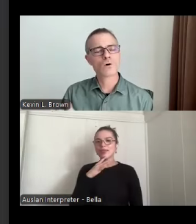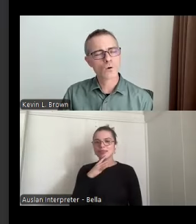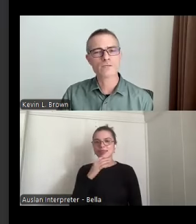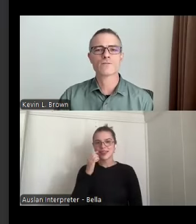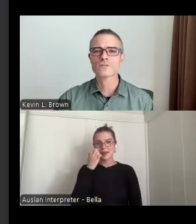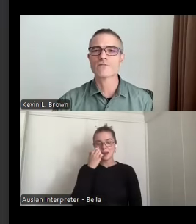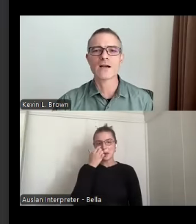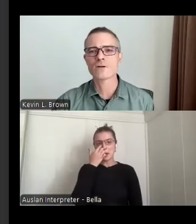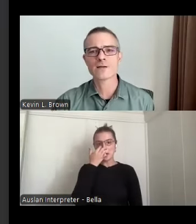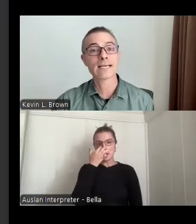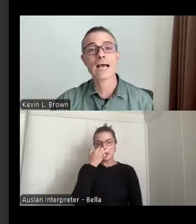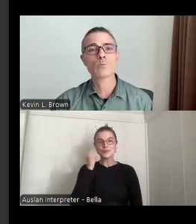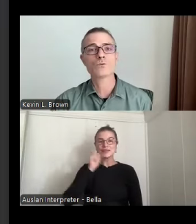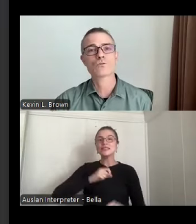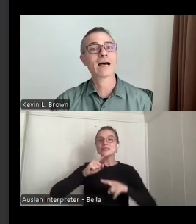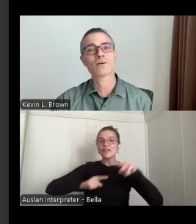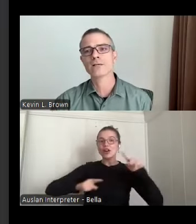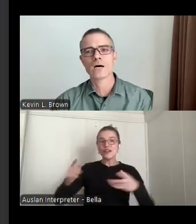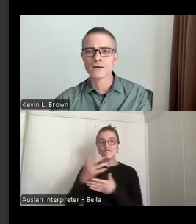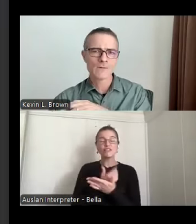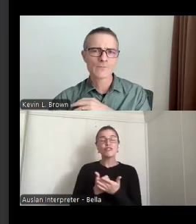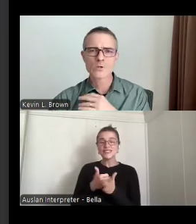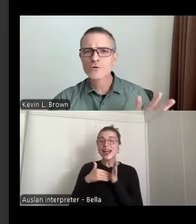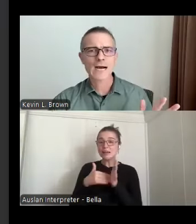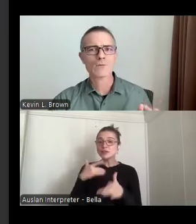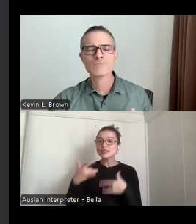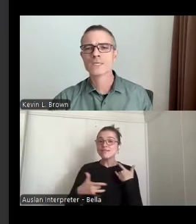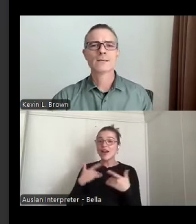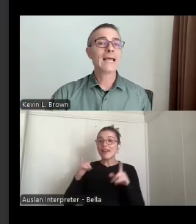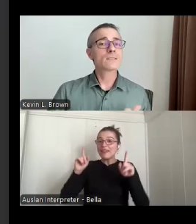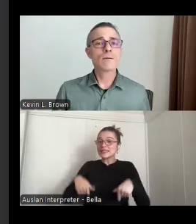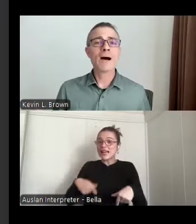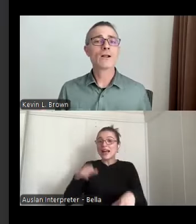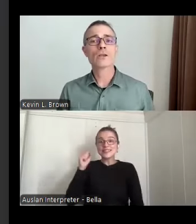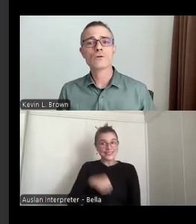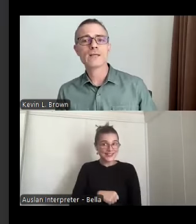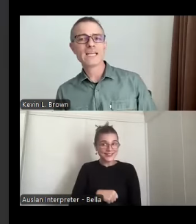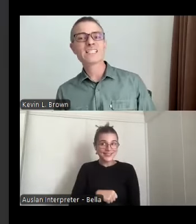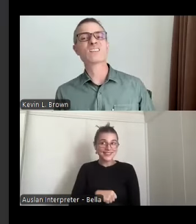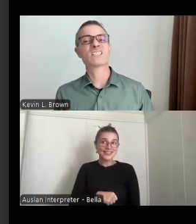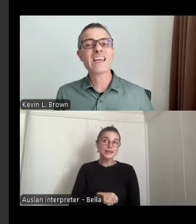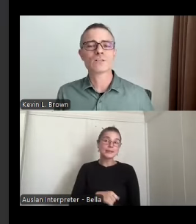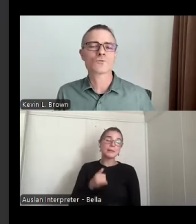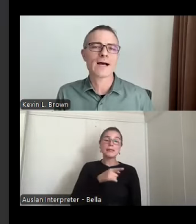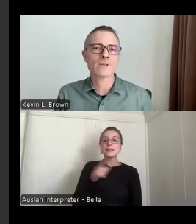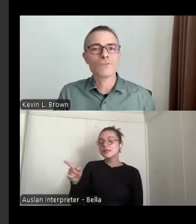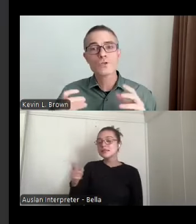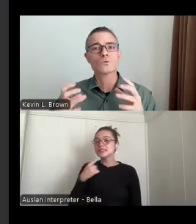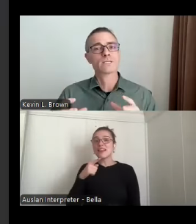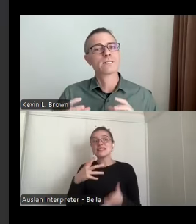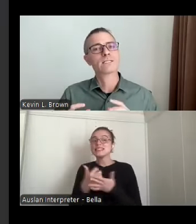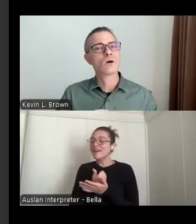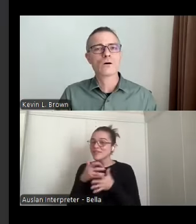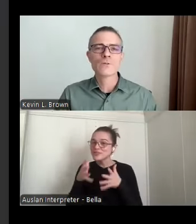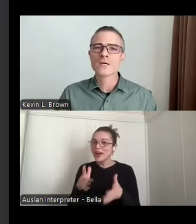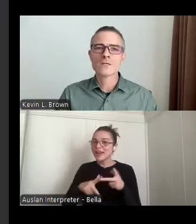of course, diversified fundraising helps you survive early on. There's no doubt. And some might argue that it's the safest route if you just want to